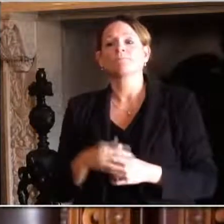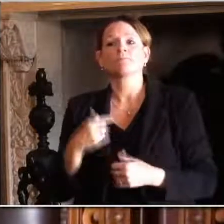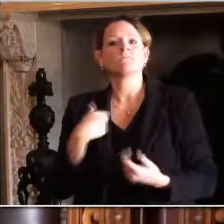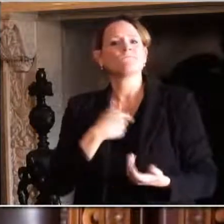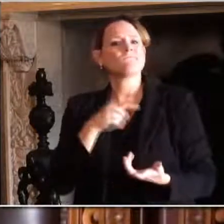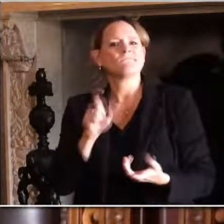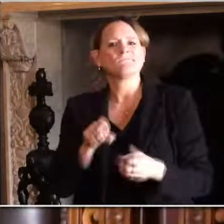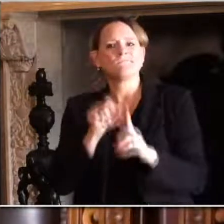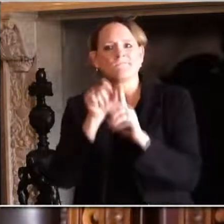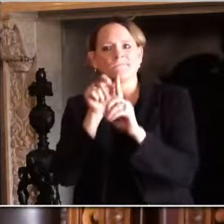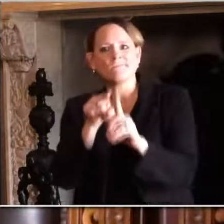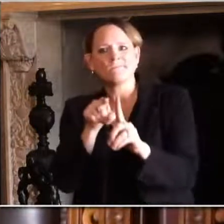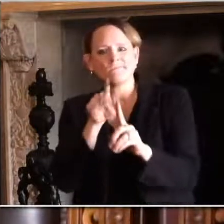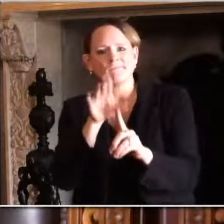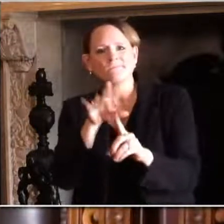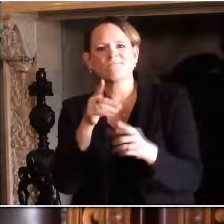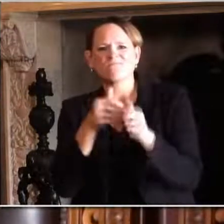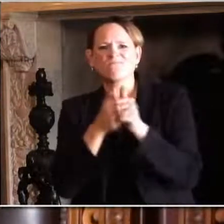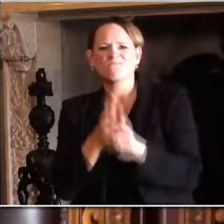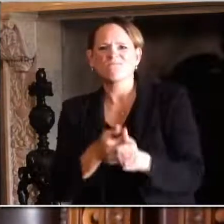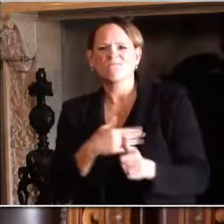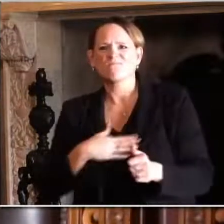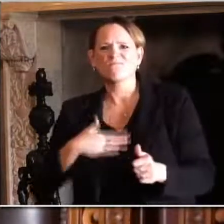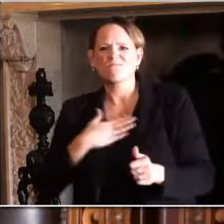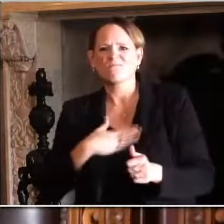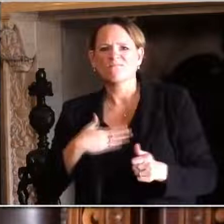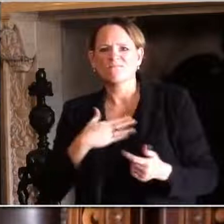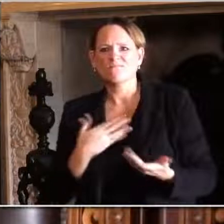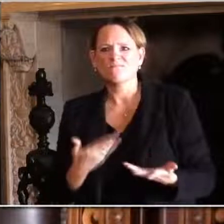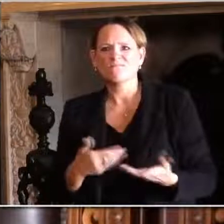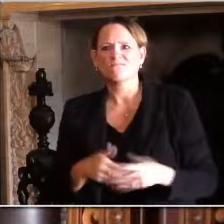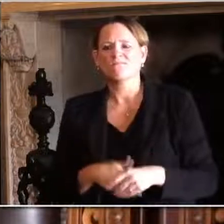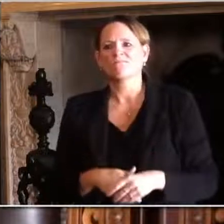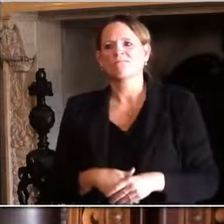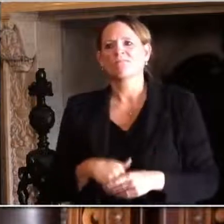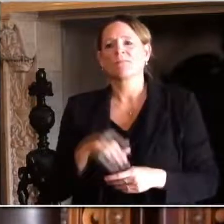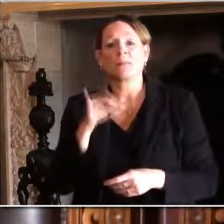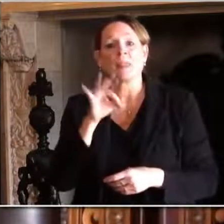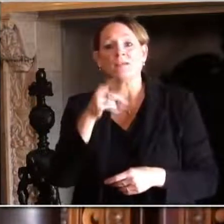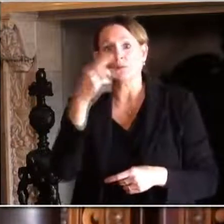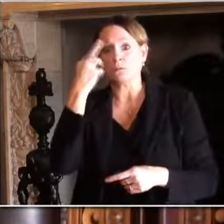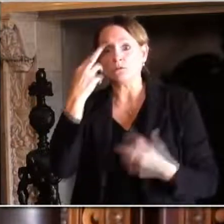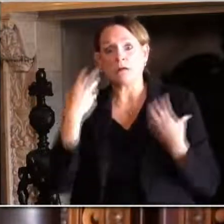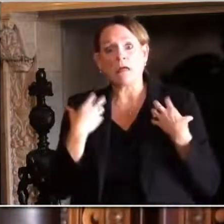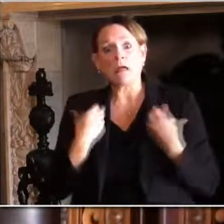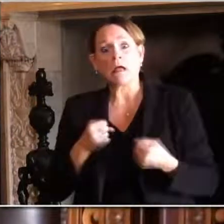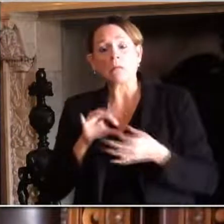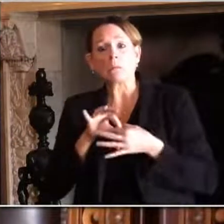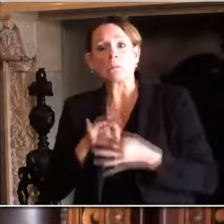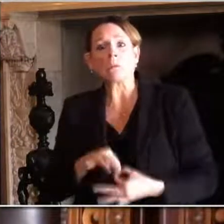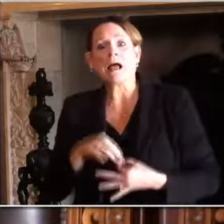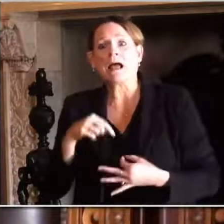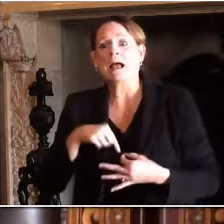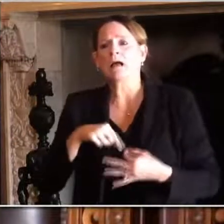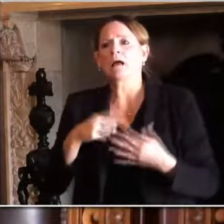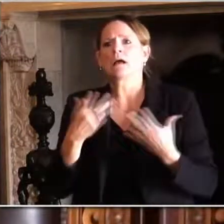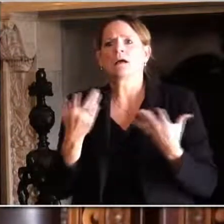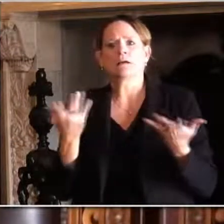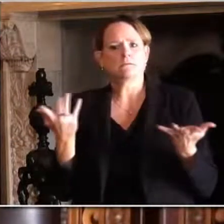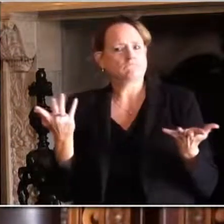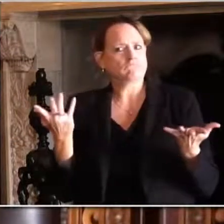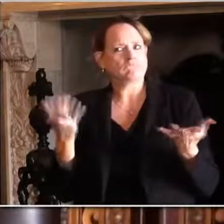to wear masks if they do meet one of those exceptions because they have, a health condition or others. That's where it's good to have